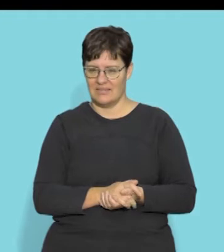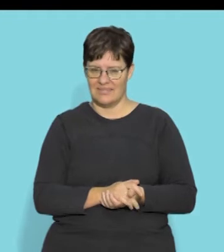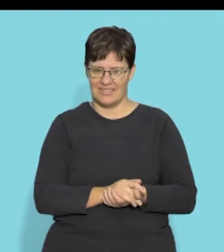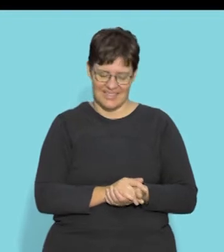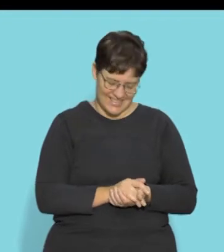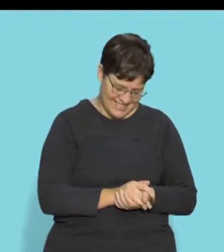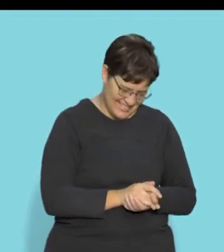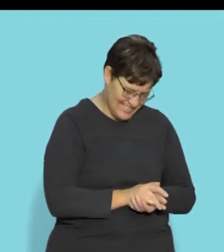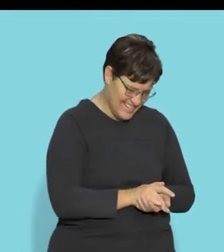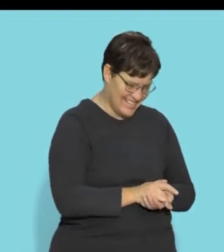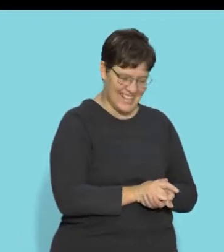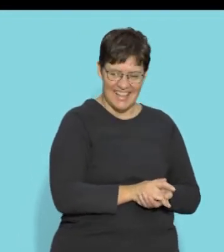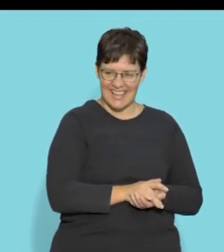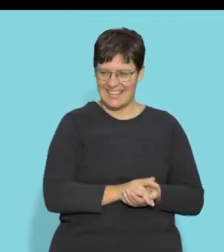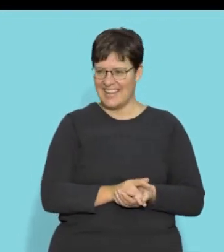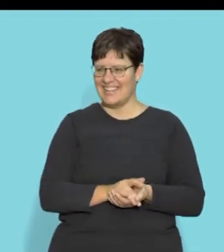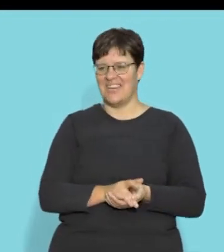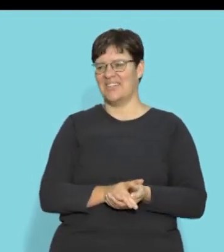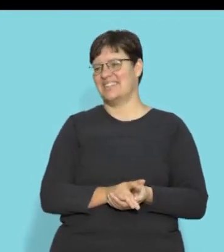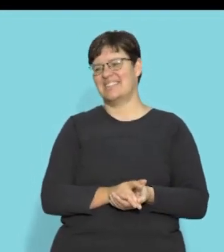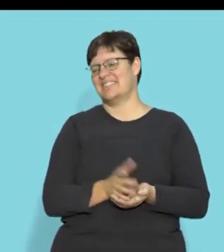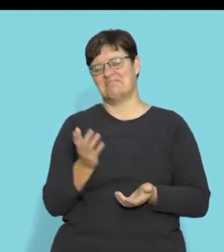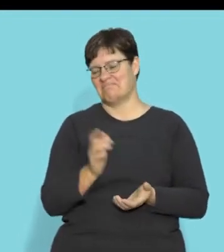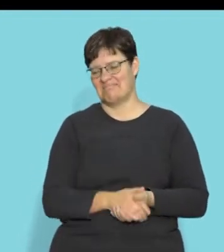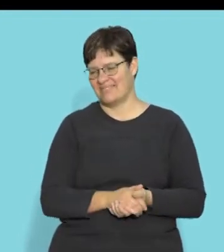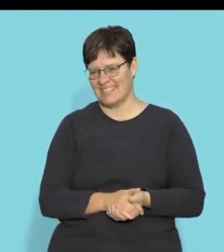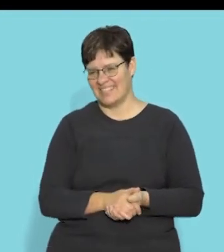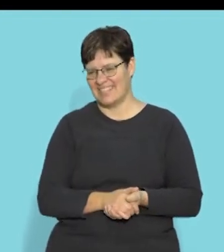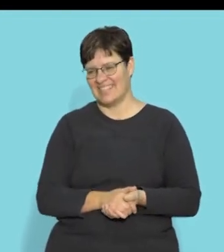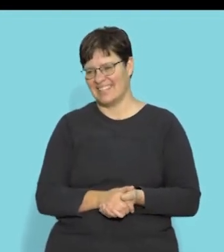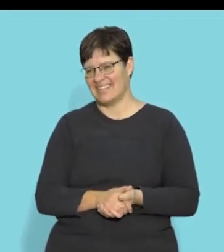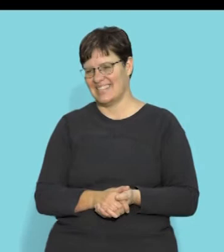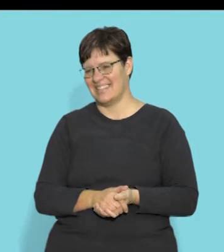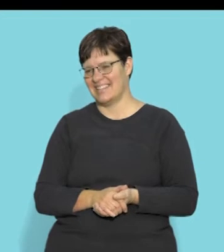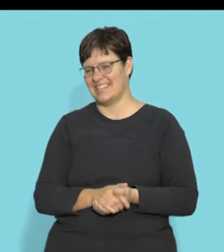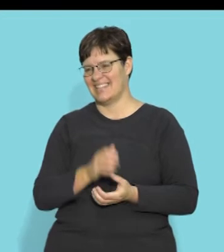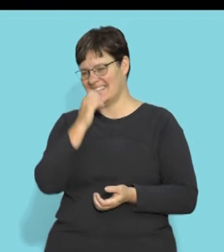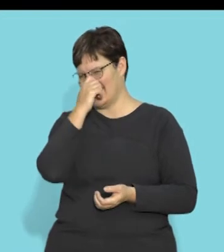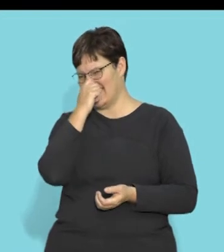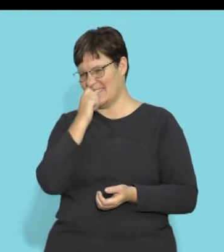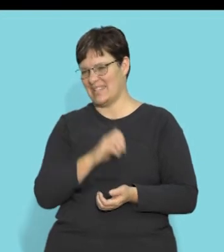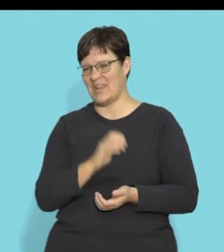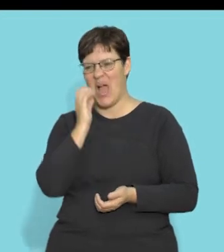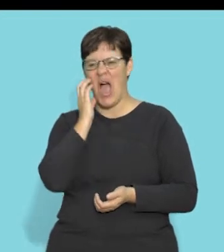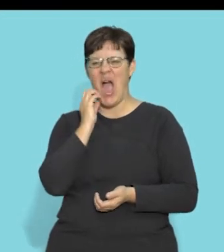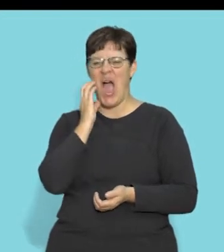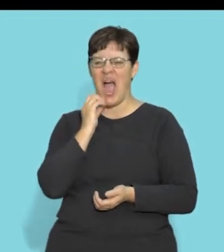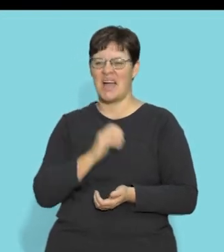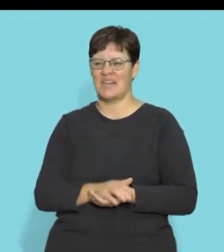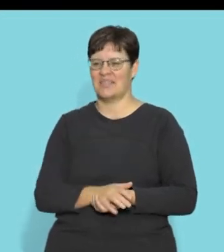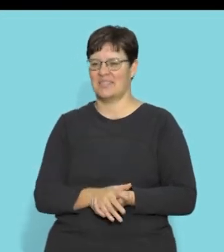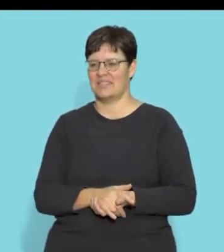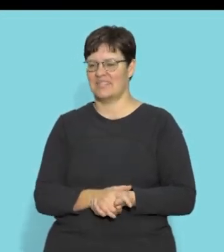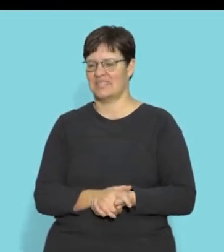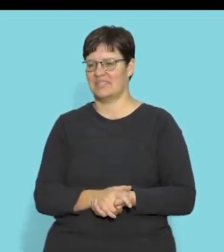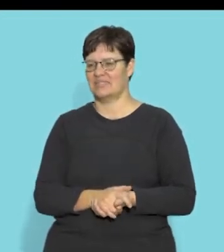okay, sorry, can I start again? What happened now? Just support. Just erase the... Okay.